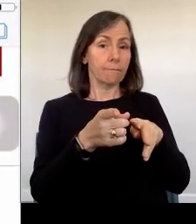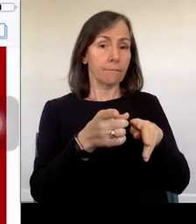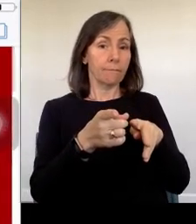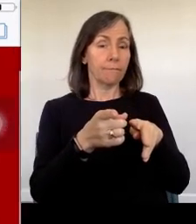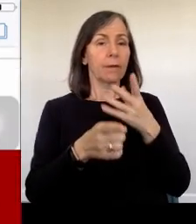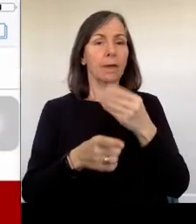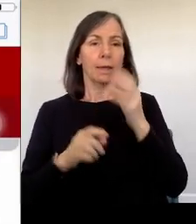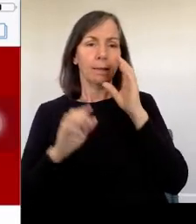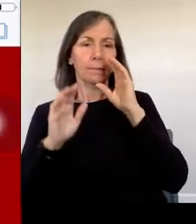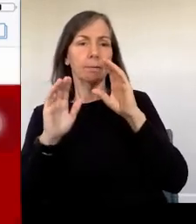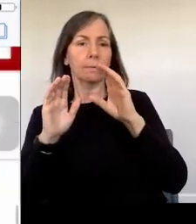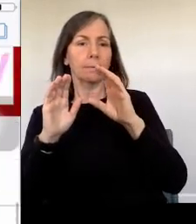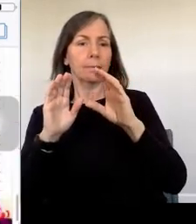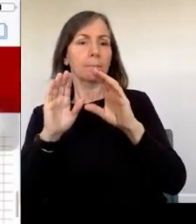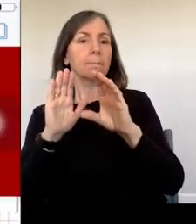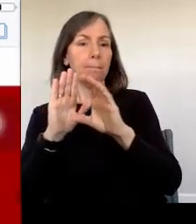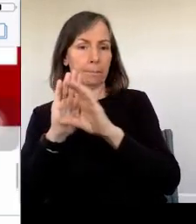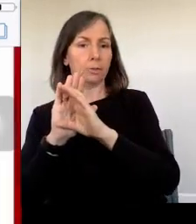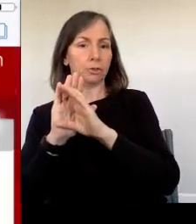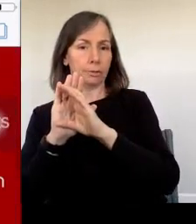to